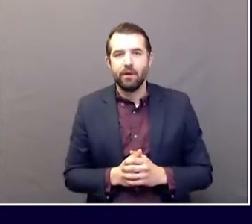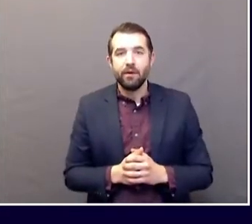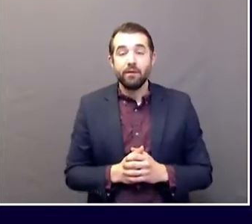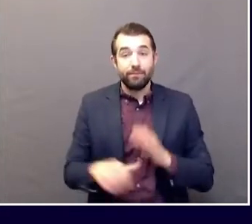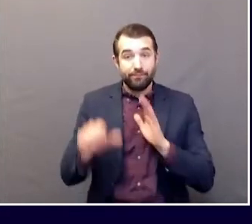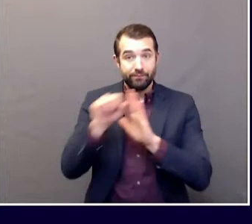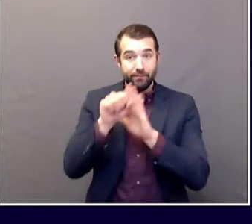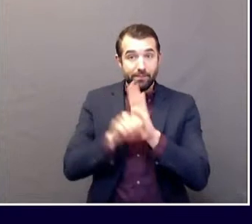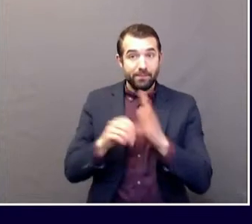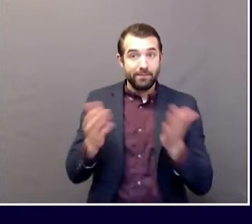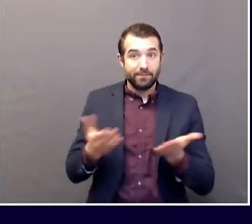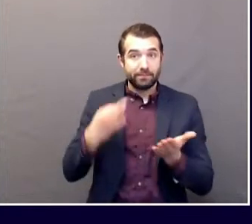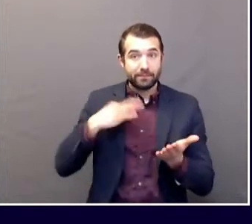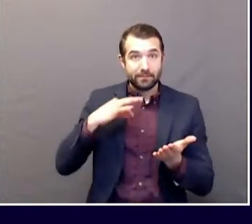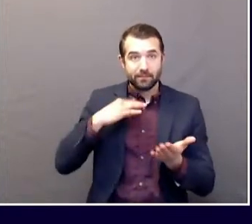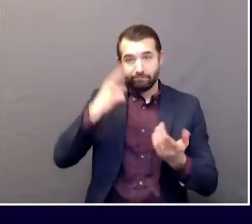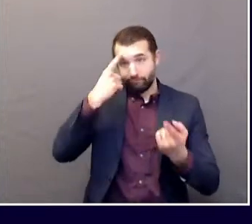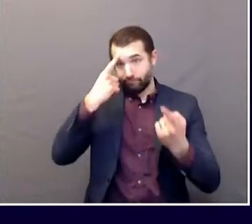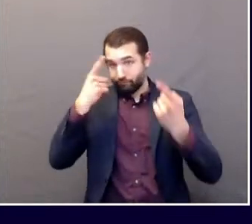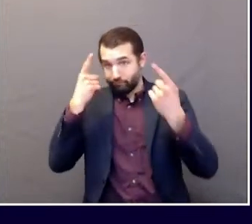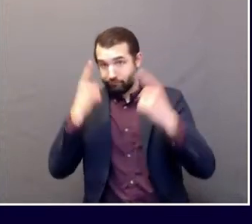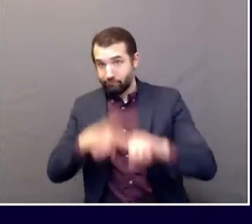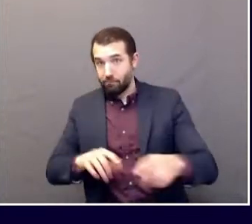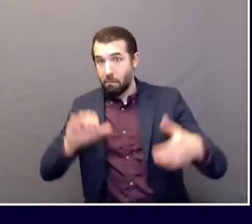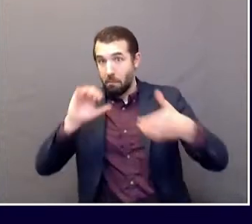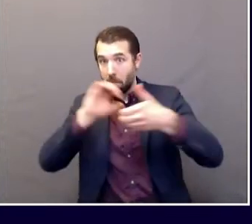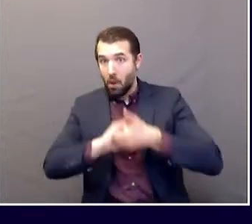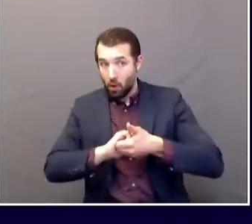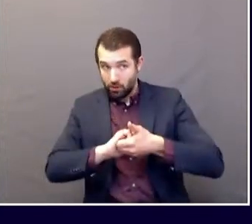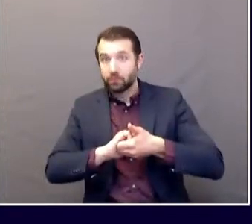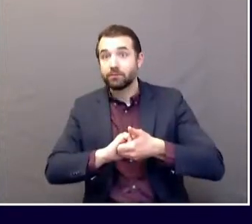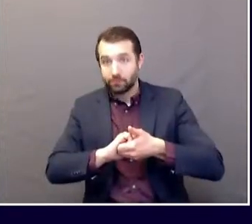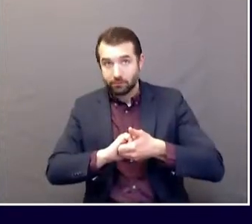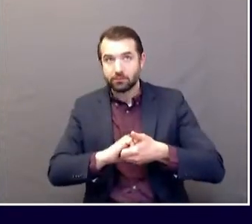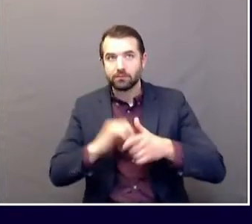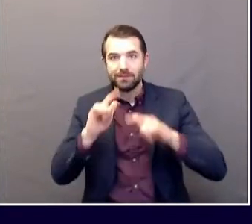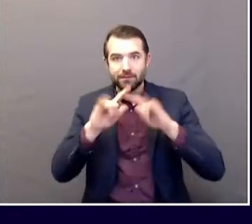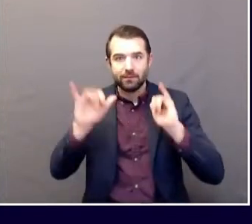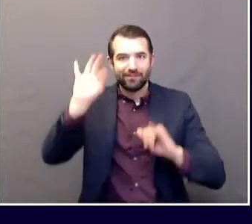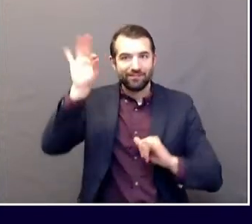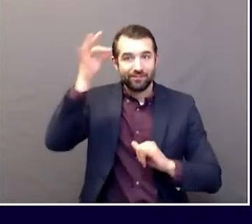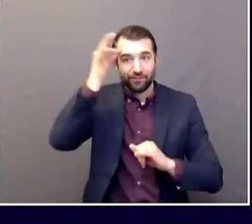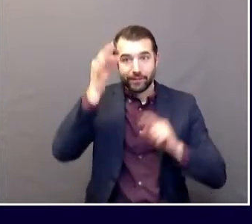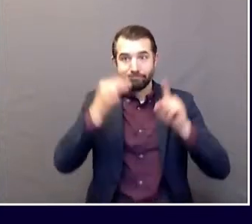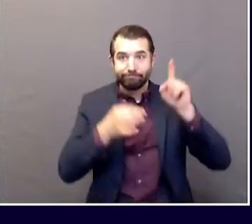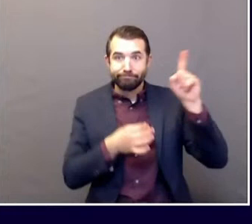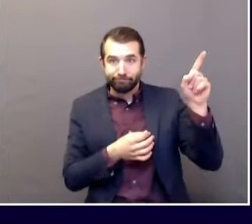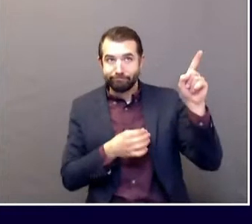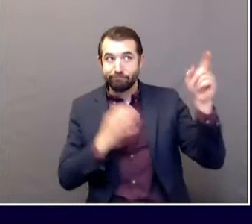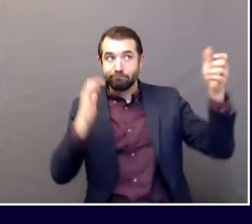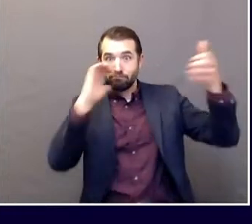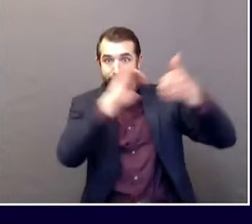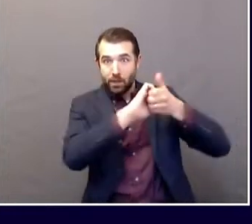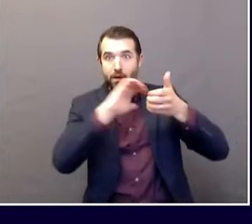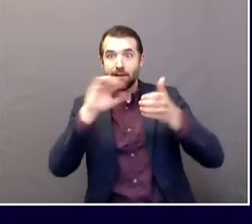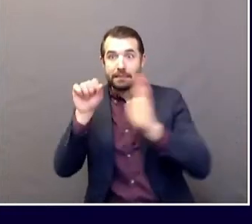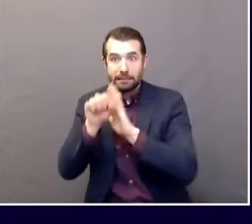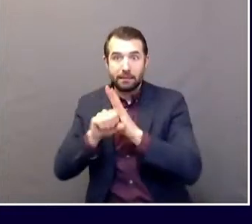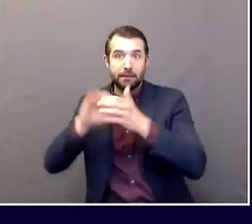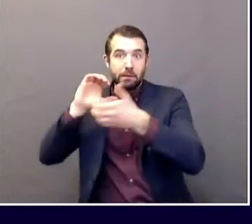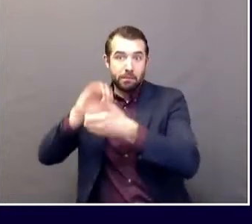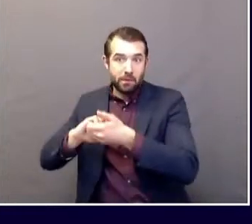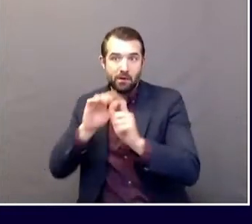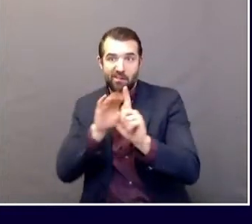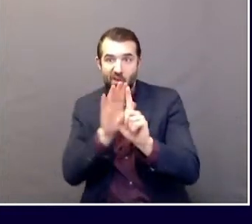but consistently with our work planning to support more retail pharmacies across the United States. So